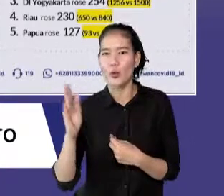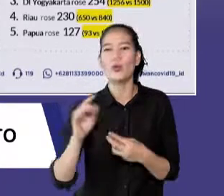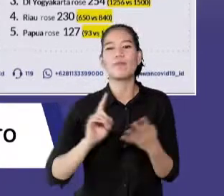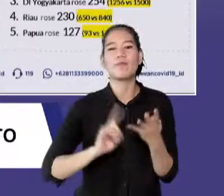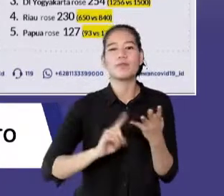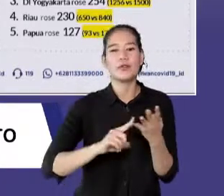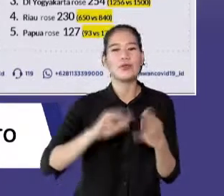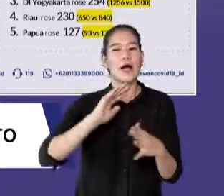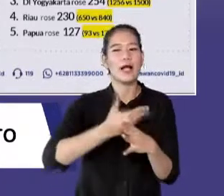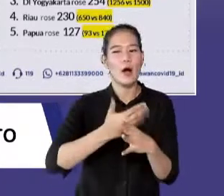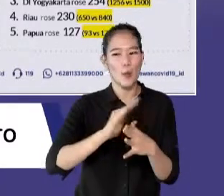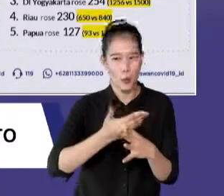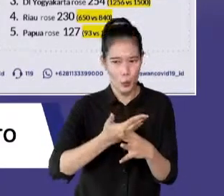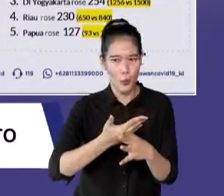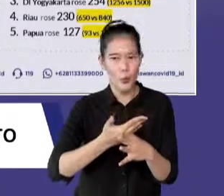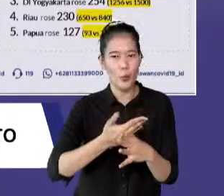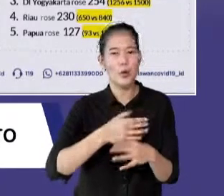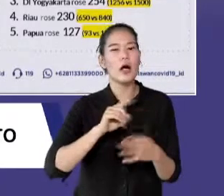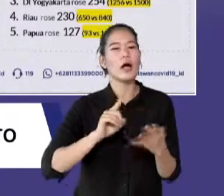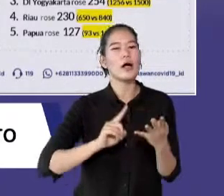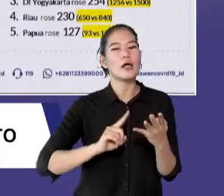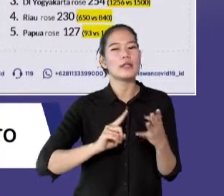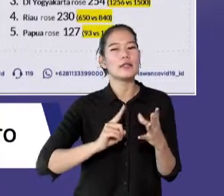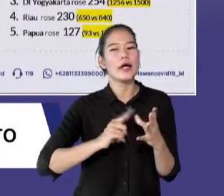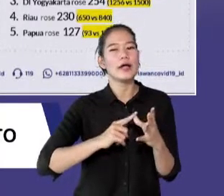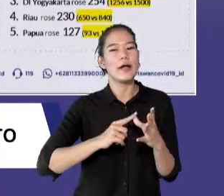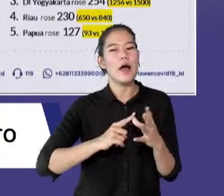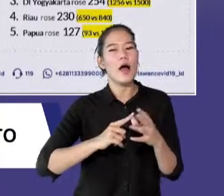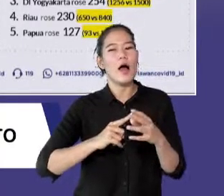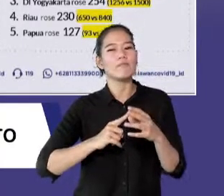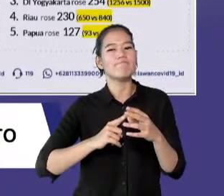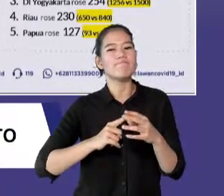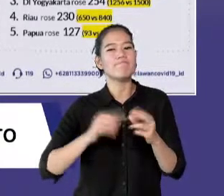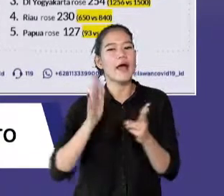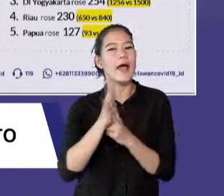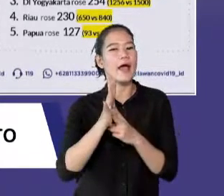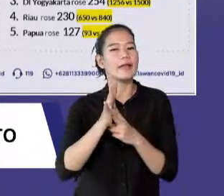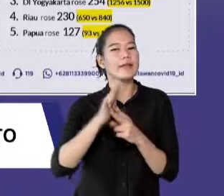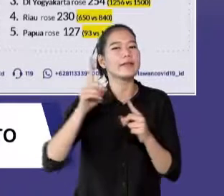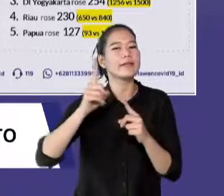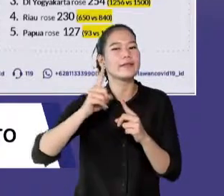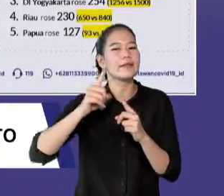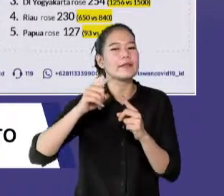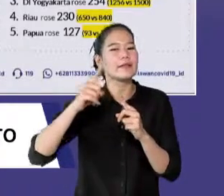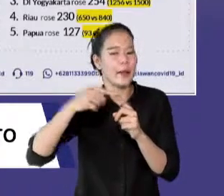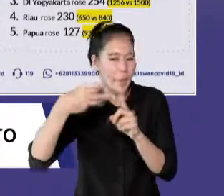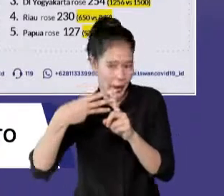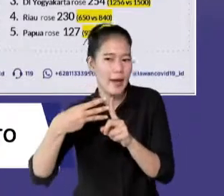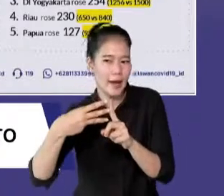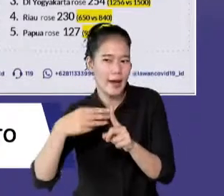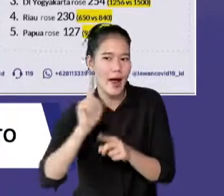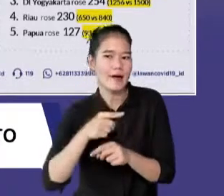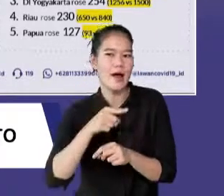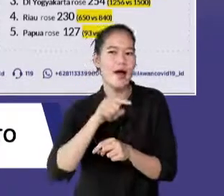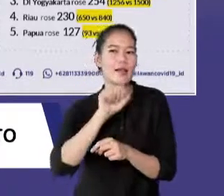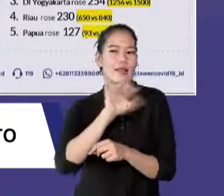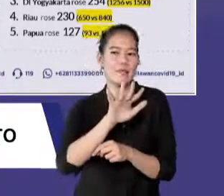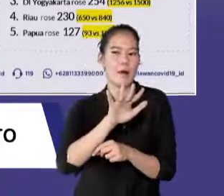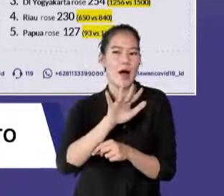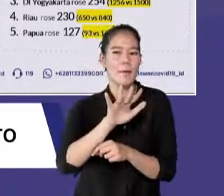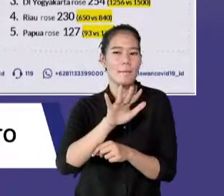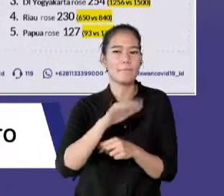9 deaths, and West Nusa Tenggara by 5 deaths. So